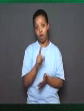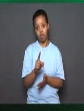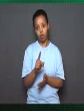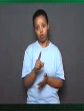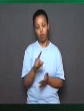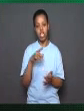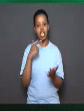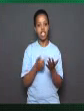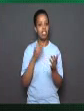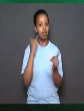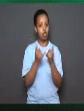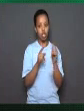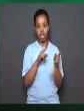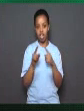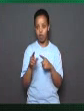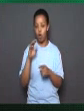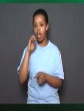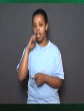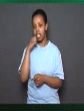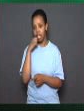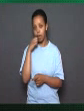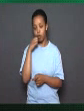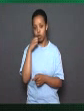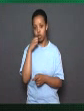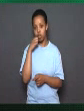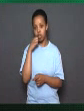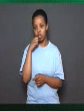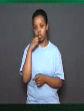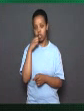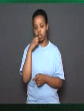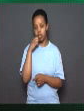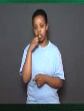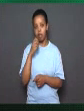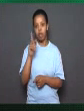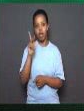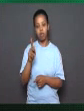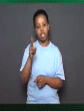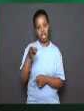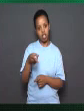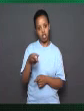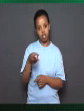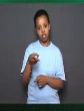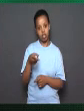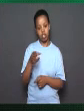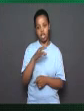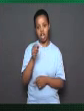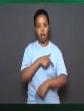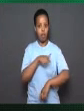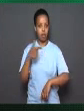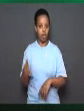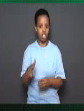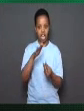Finally, enzymes are affected by both pH and temperature.